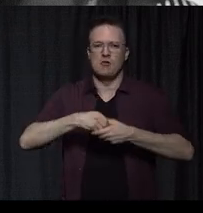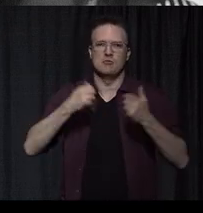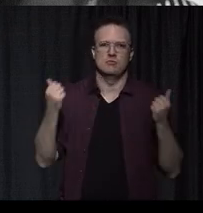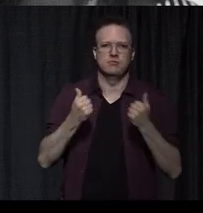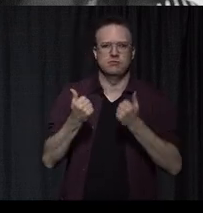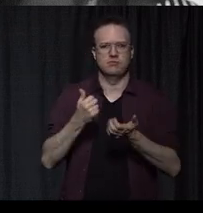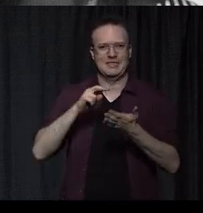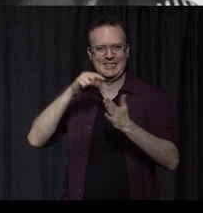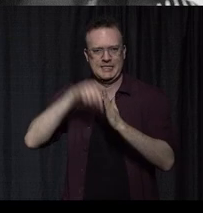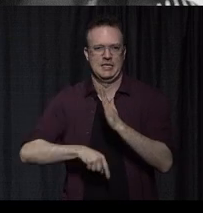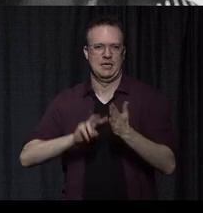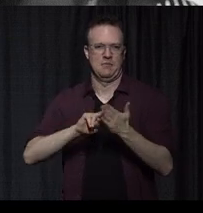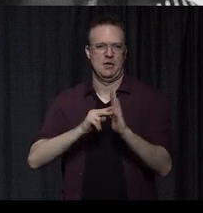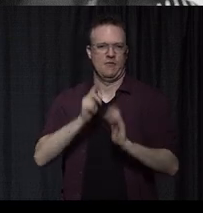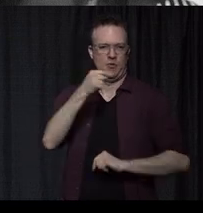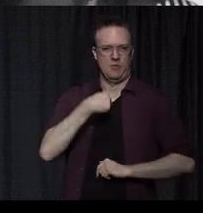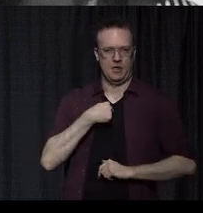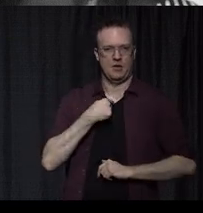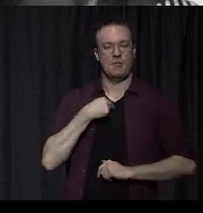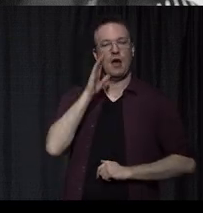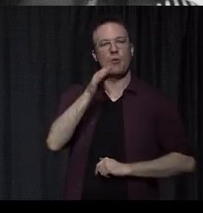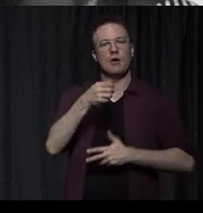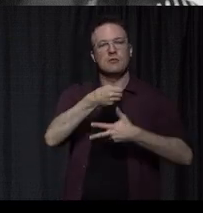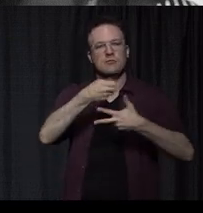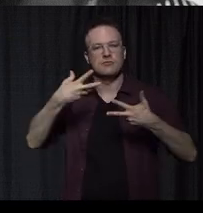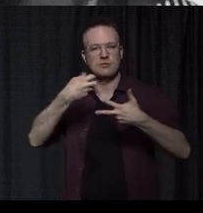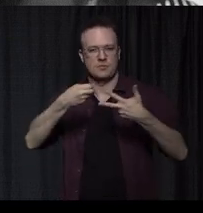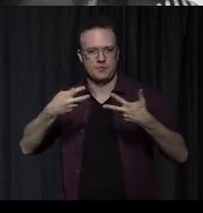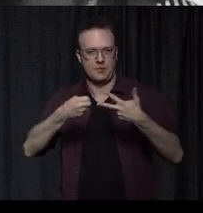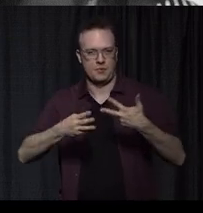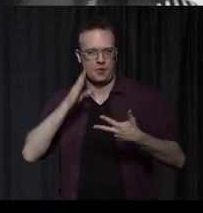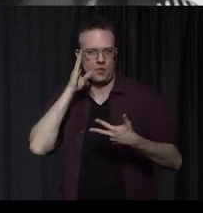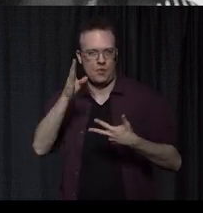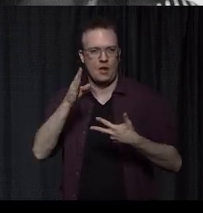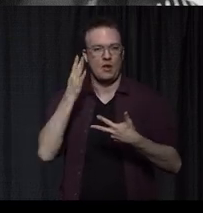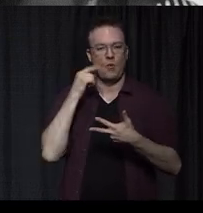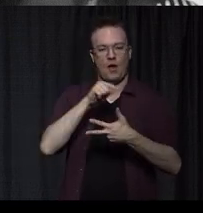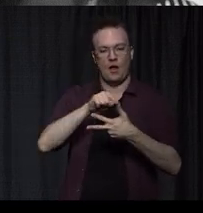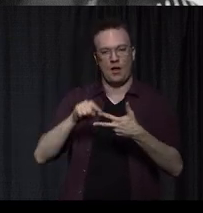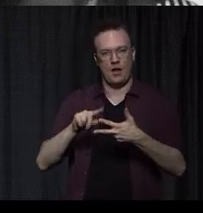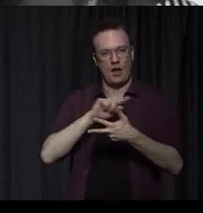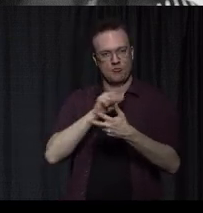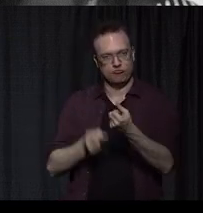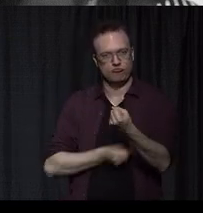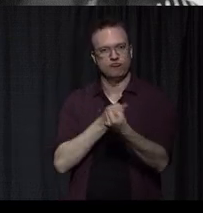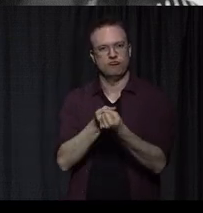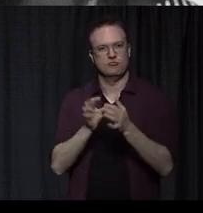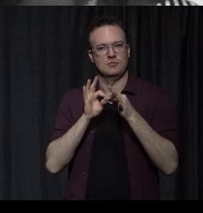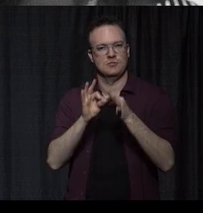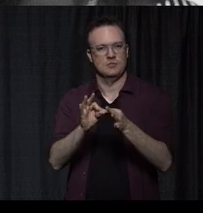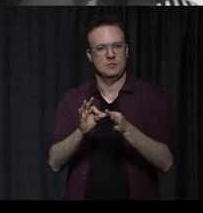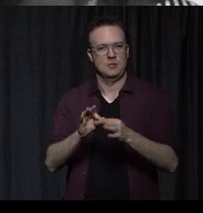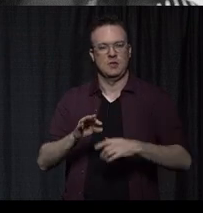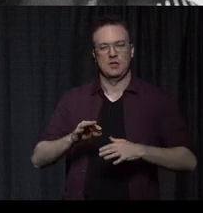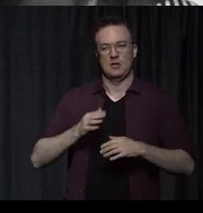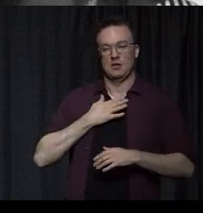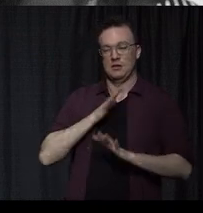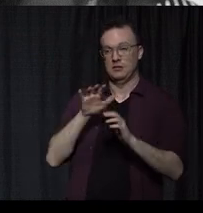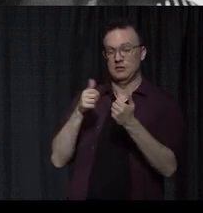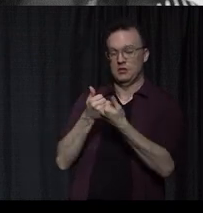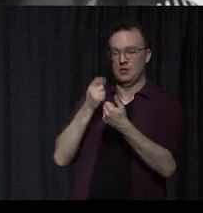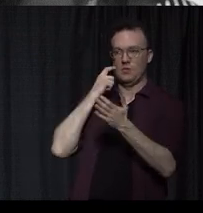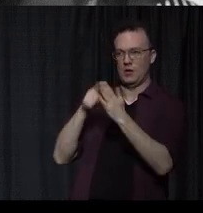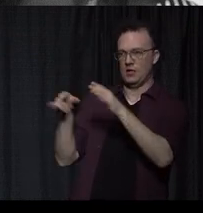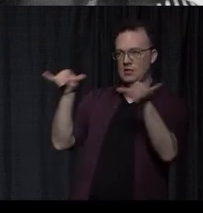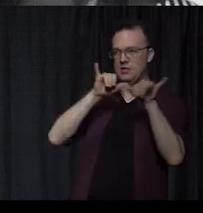for me. And I'm going to take a moment to talk about each, sharing how they sustain me through the tension of challenging the